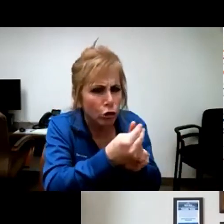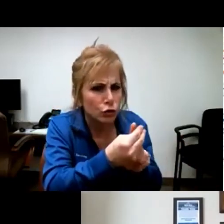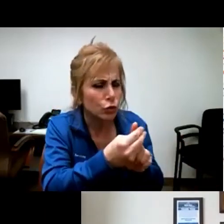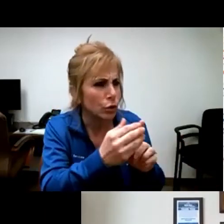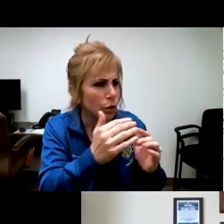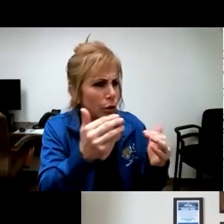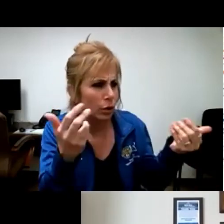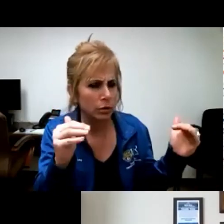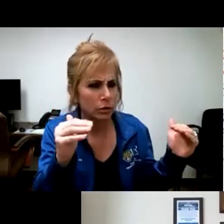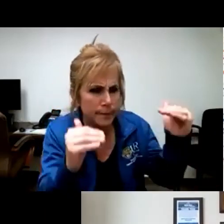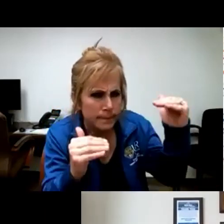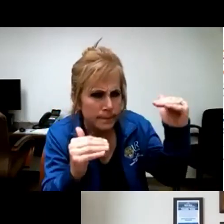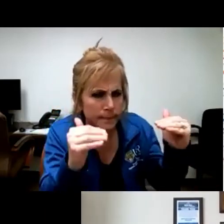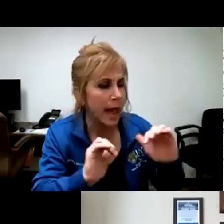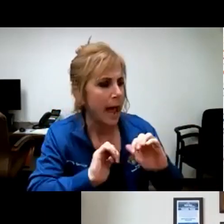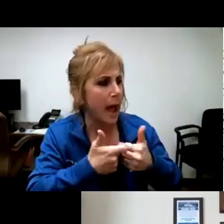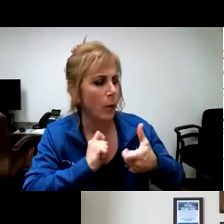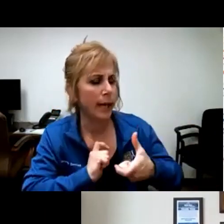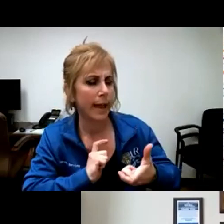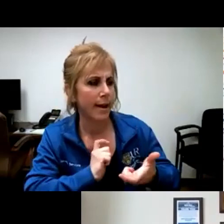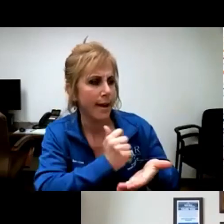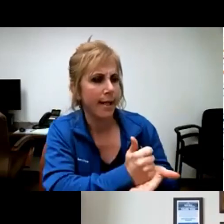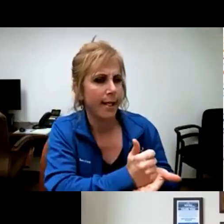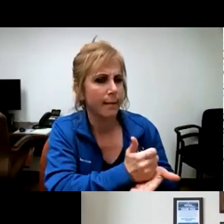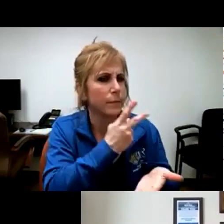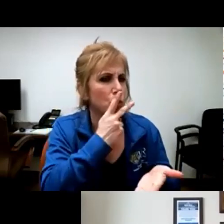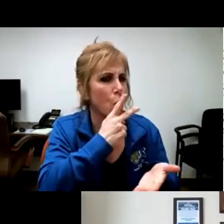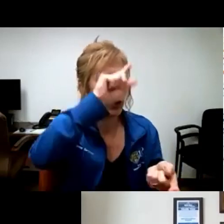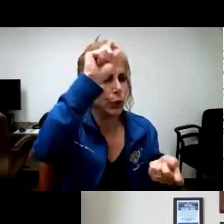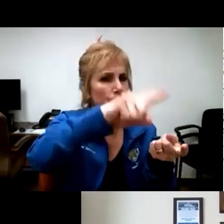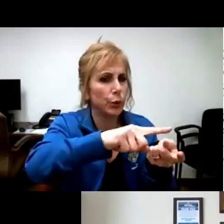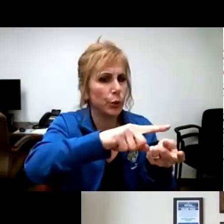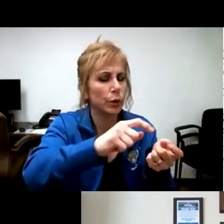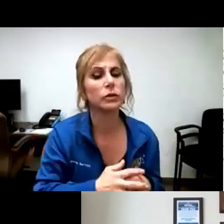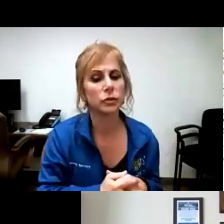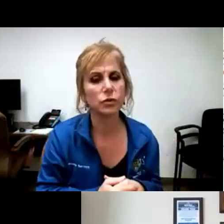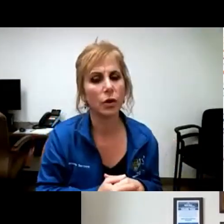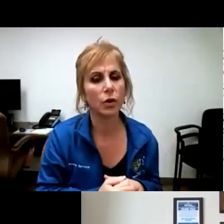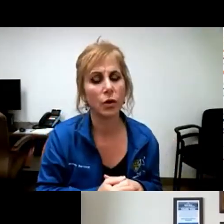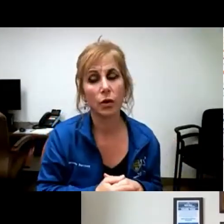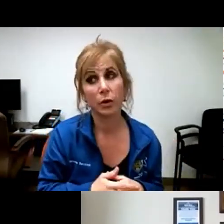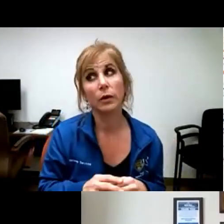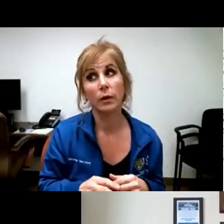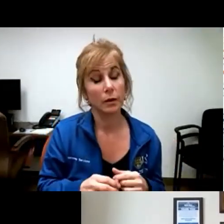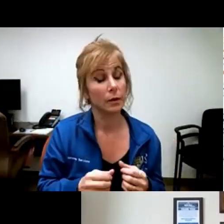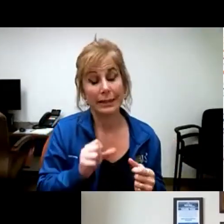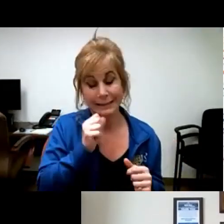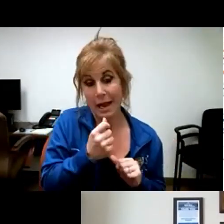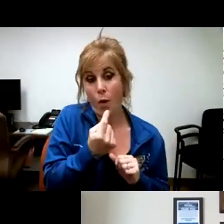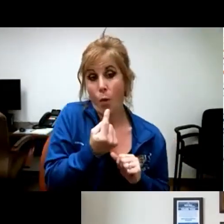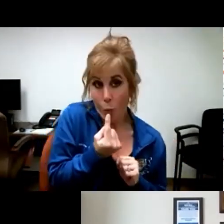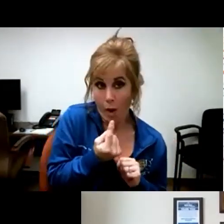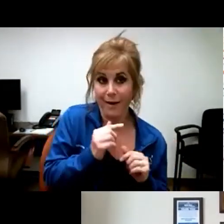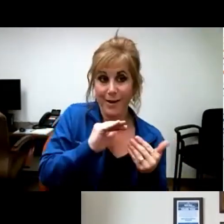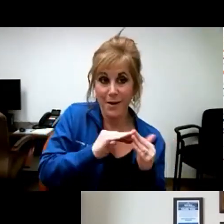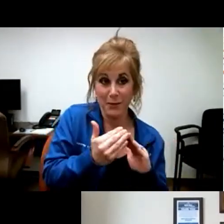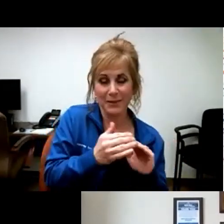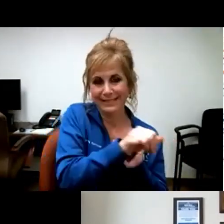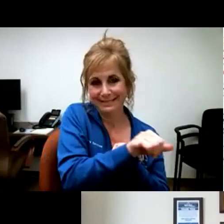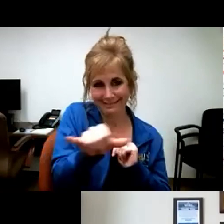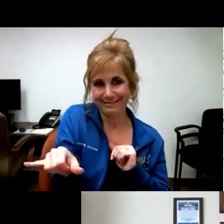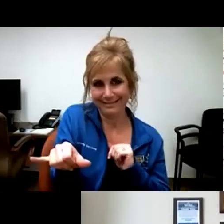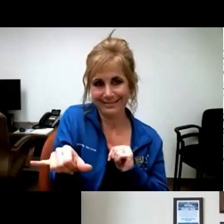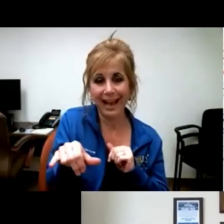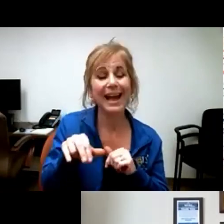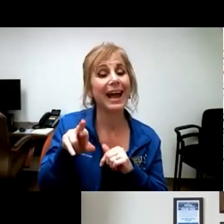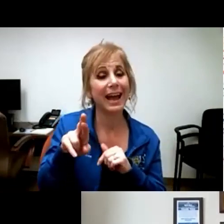smoking are appropriate for the Latino communities. And I think it's important that Reverend Johnson brought that up. There are many Latino communities, and you can't have